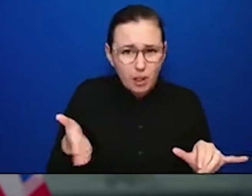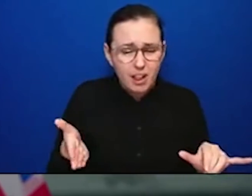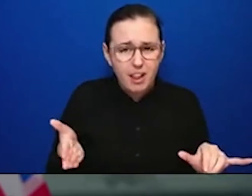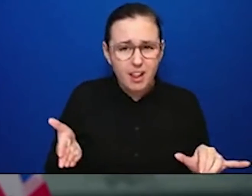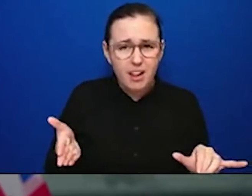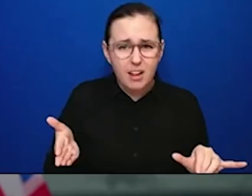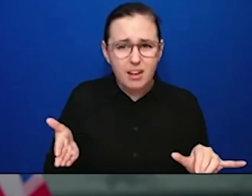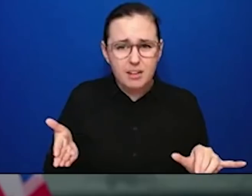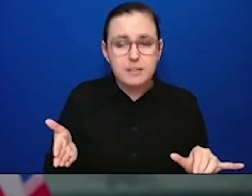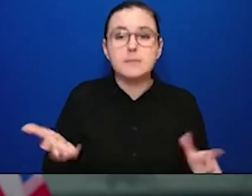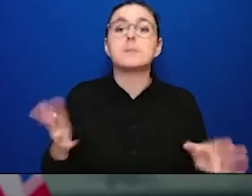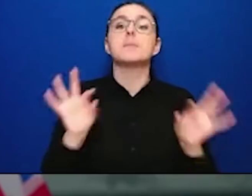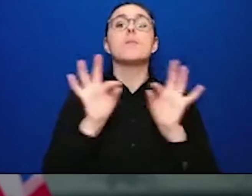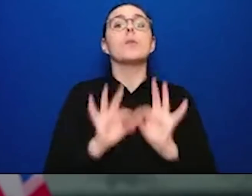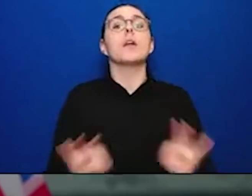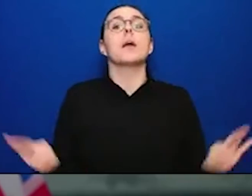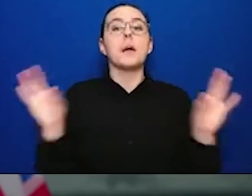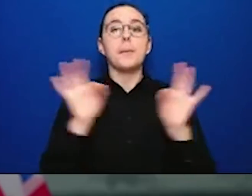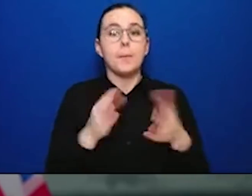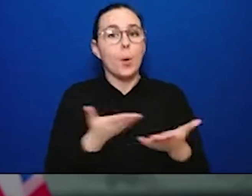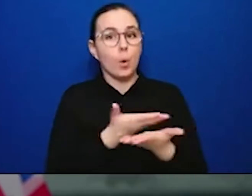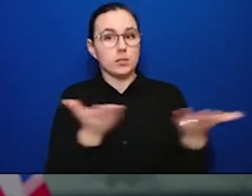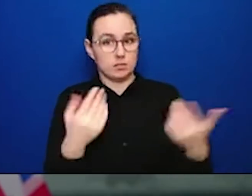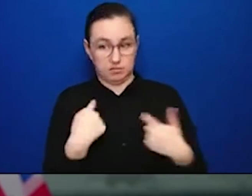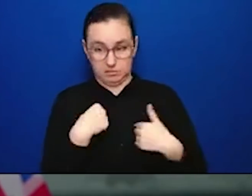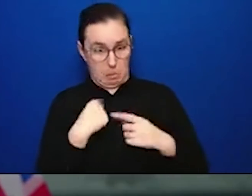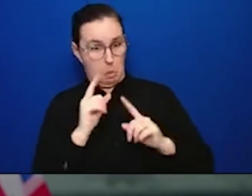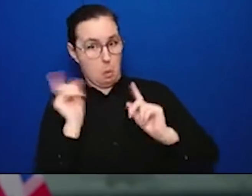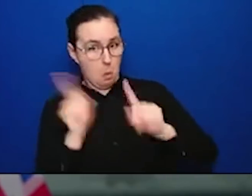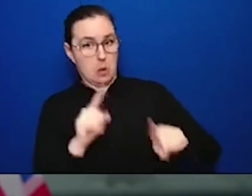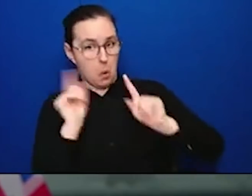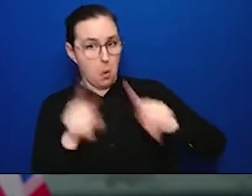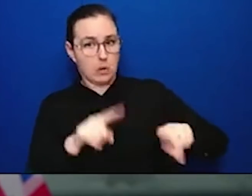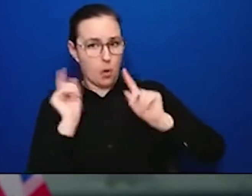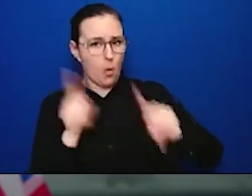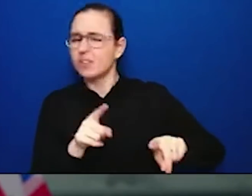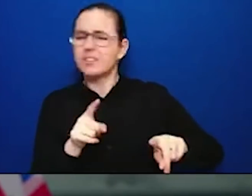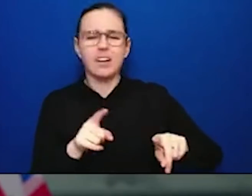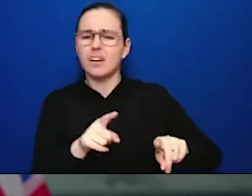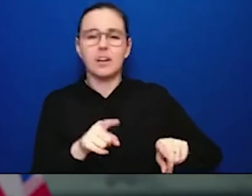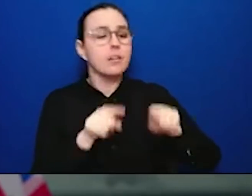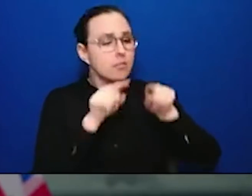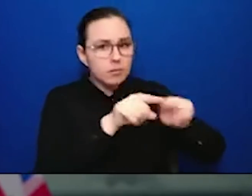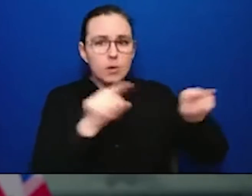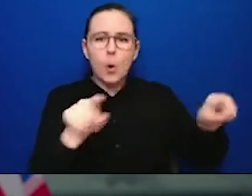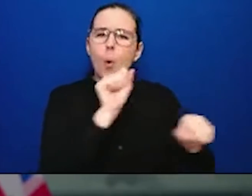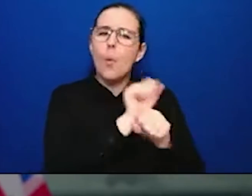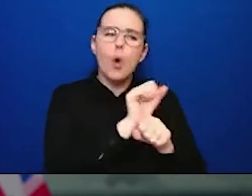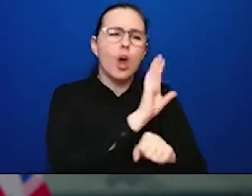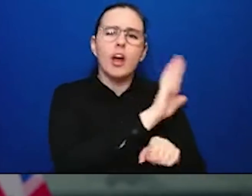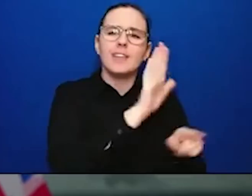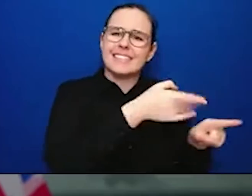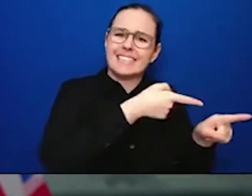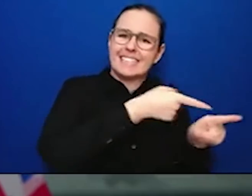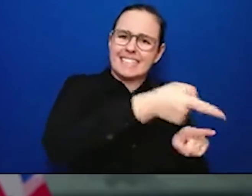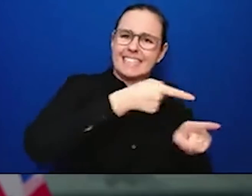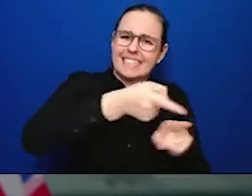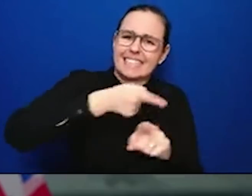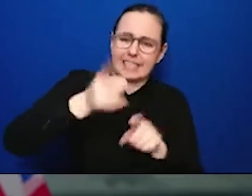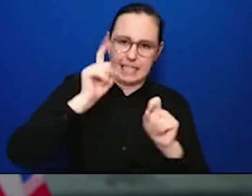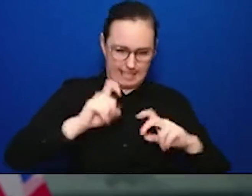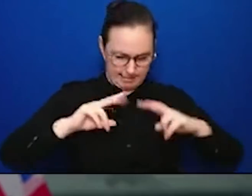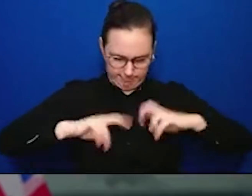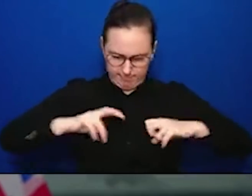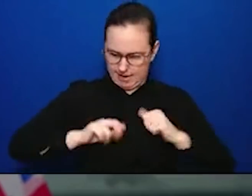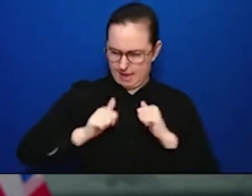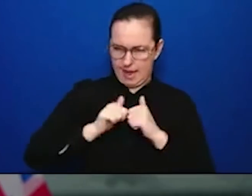sector now. It's not me who can order these. It's how we need to get through this new wave together.